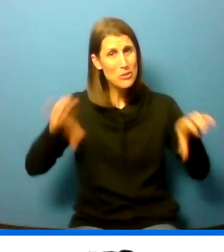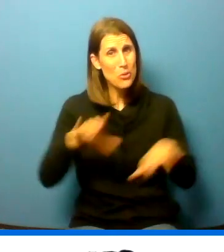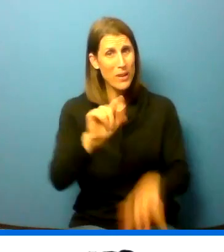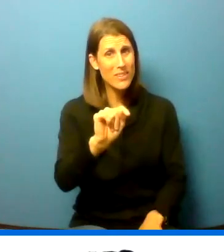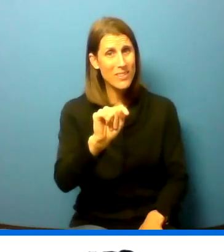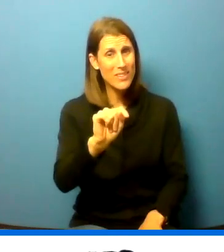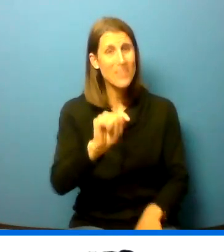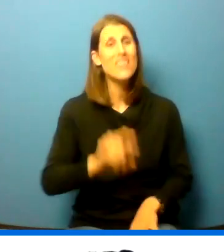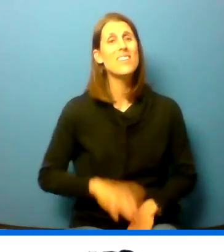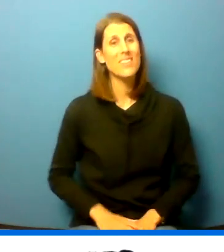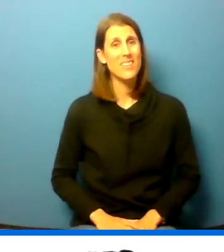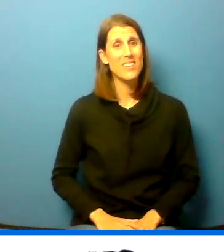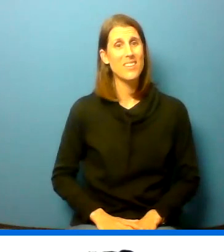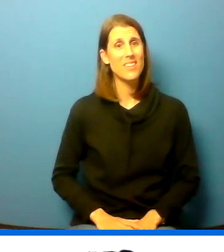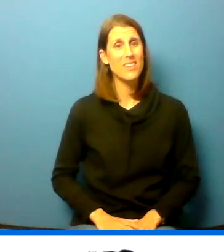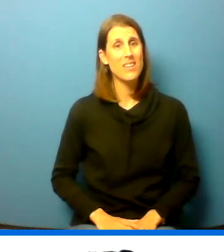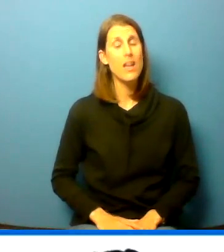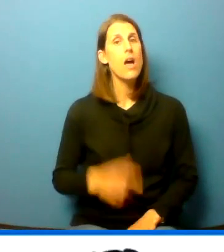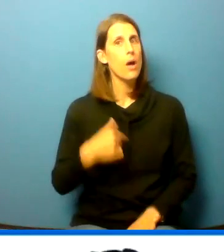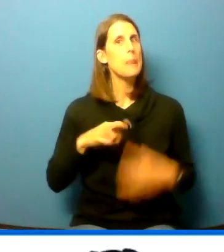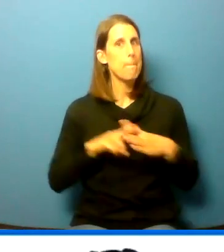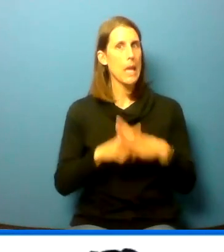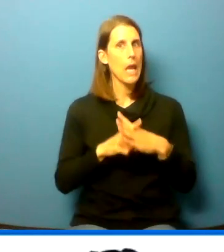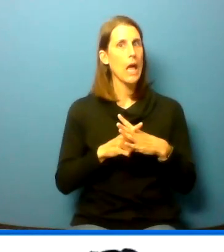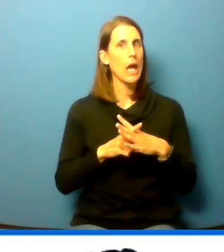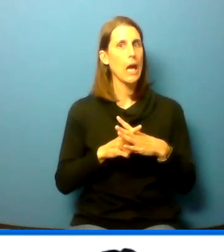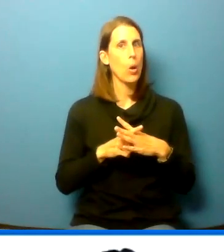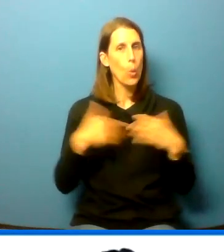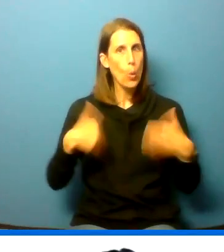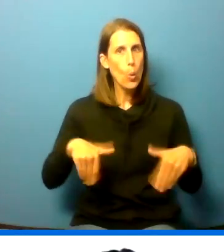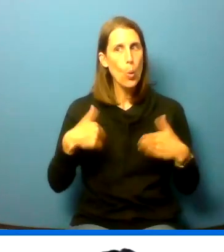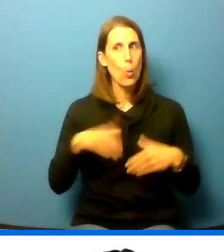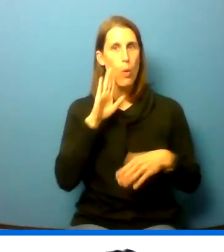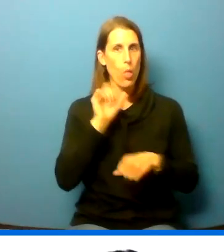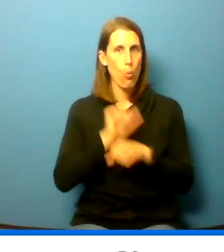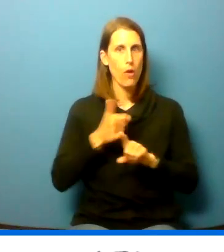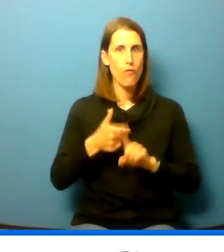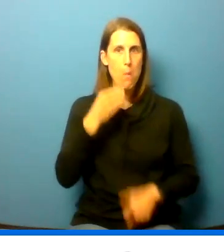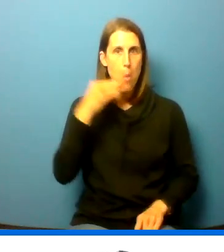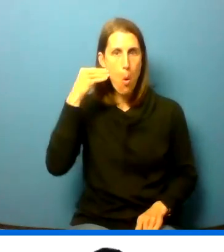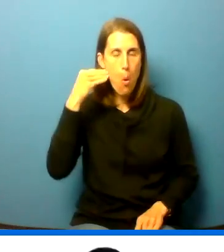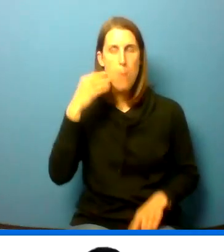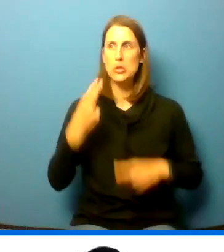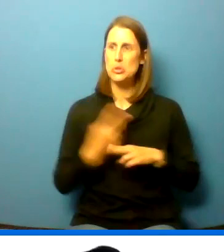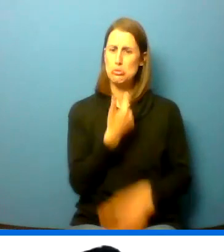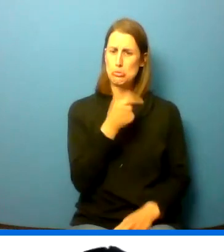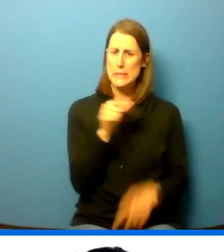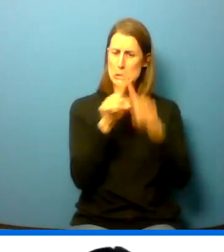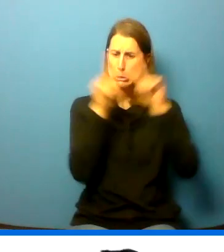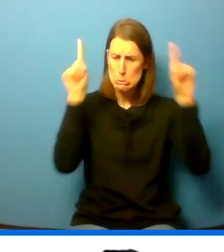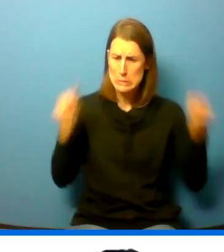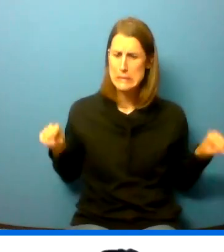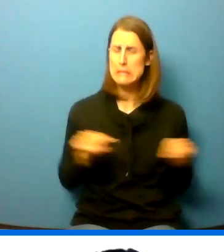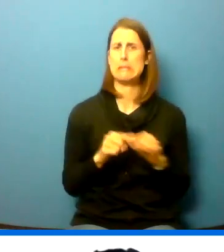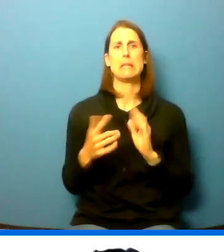I was also very intimidated when we first got the information about green screening, and technology